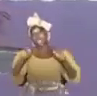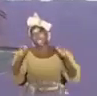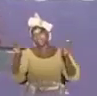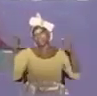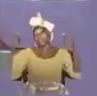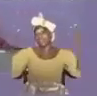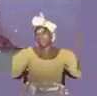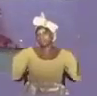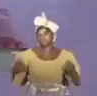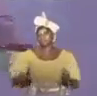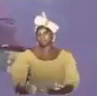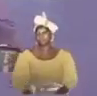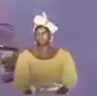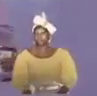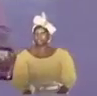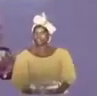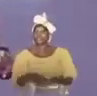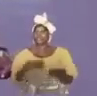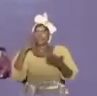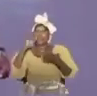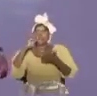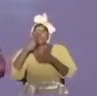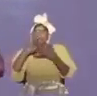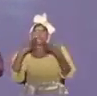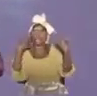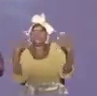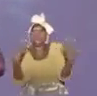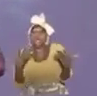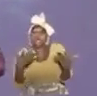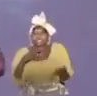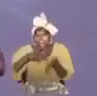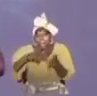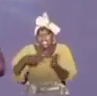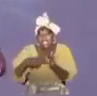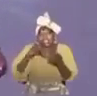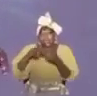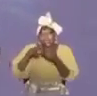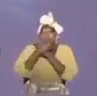Hallelujah. What does it mean to have rest?